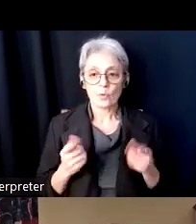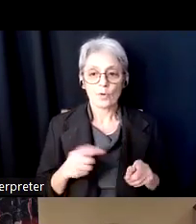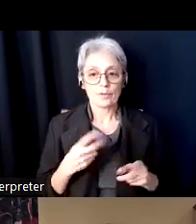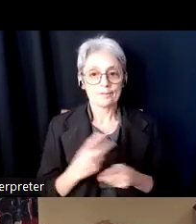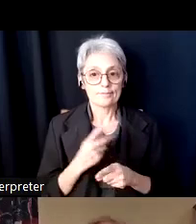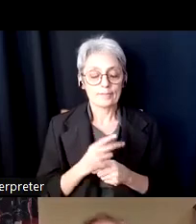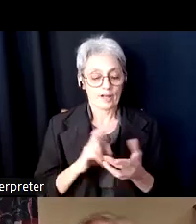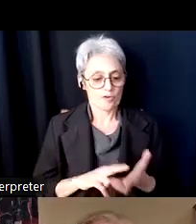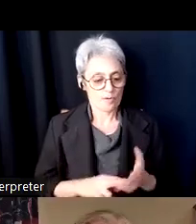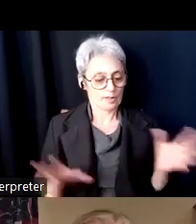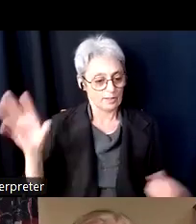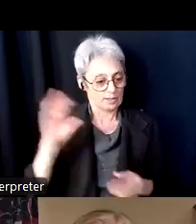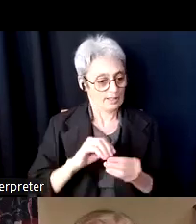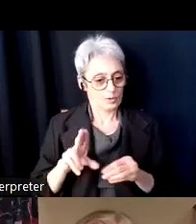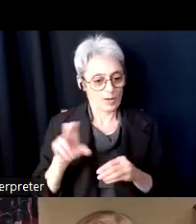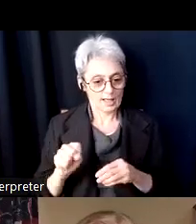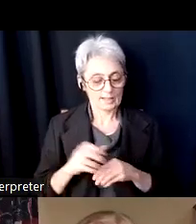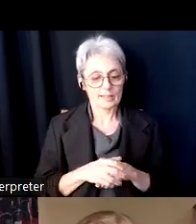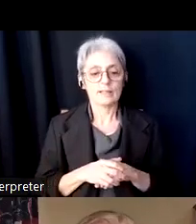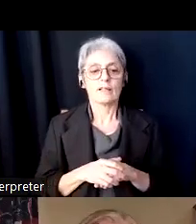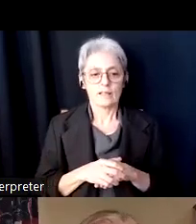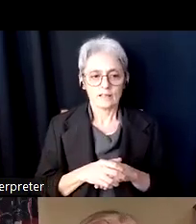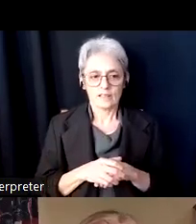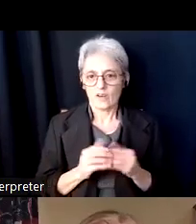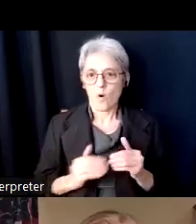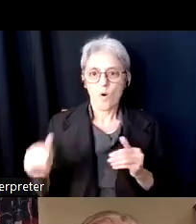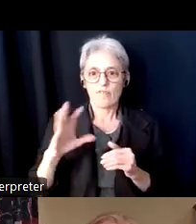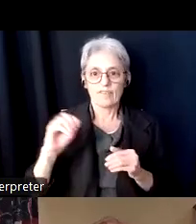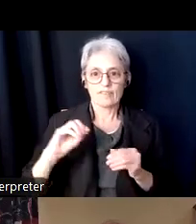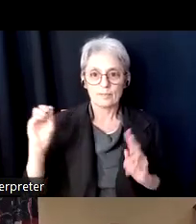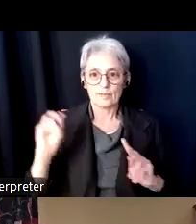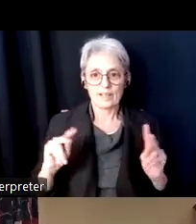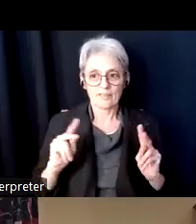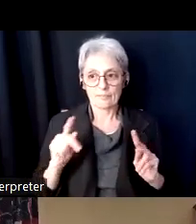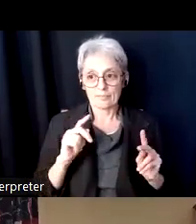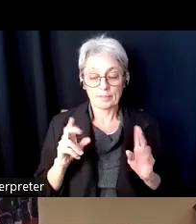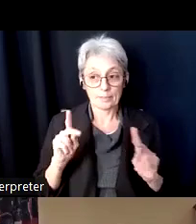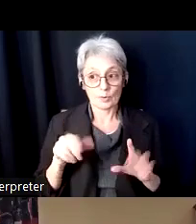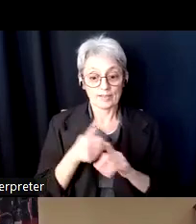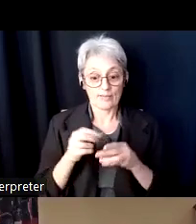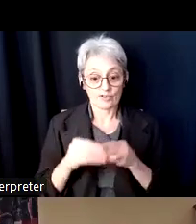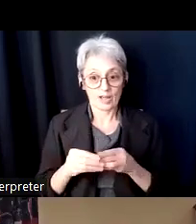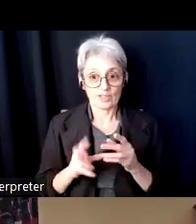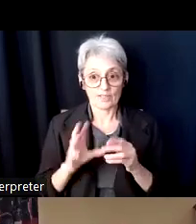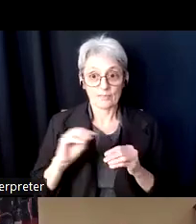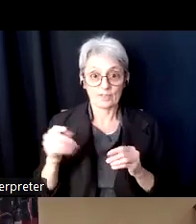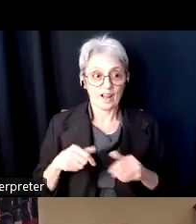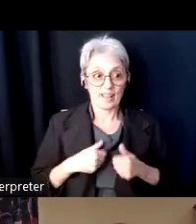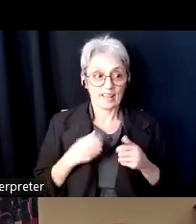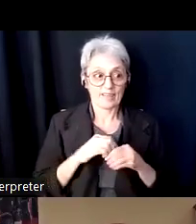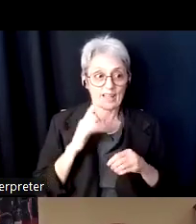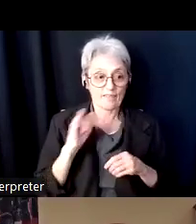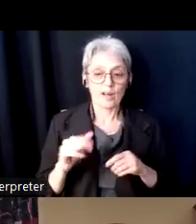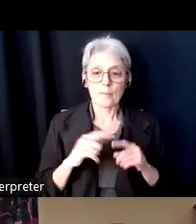to be, well over 50% of people self-directing live in California. That percentage has continued to decrease.